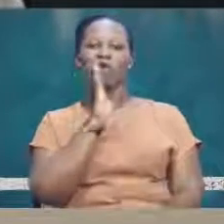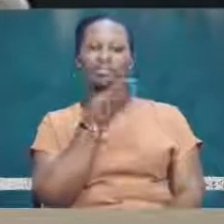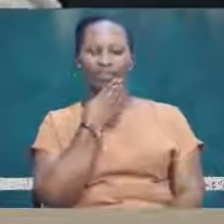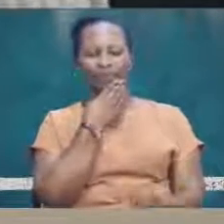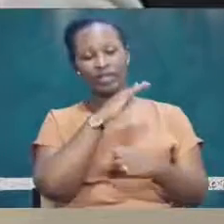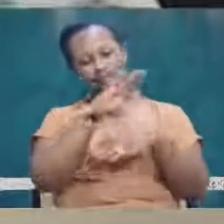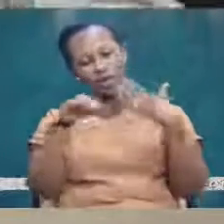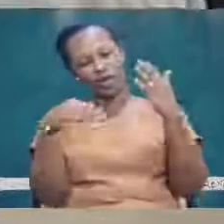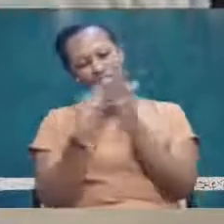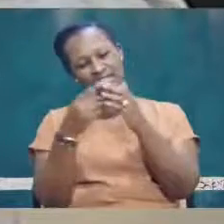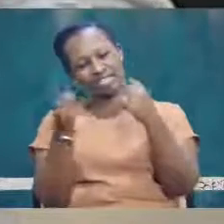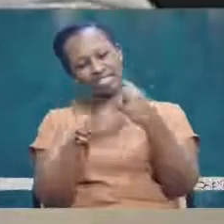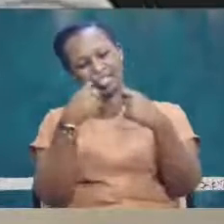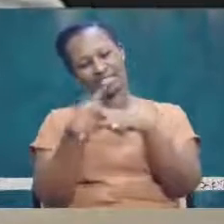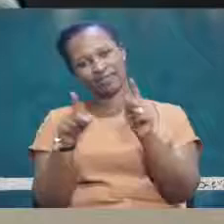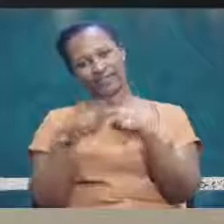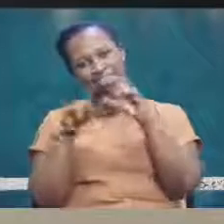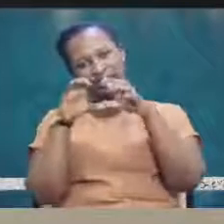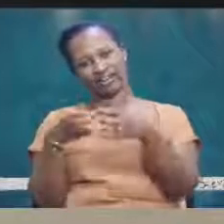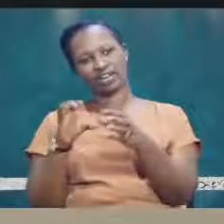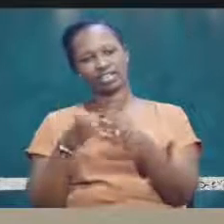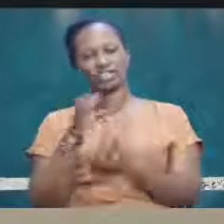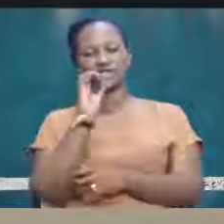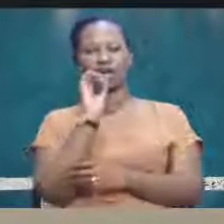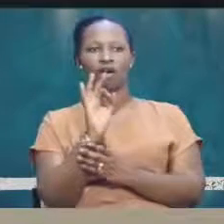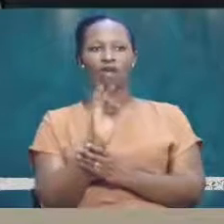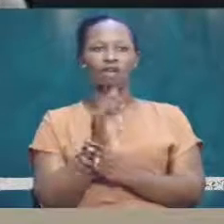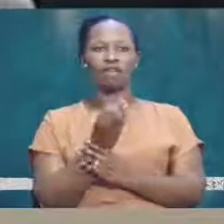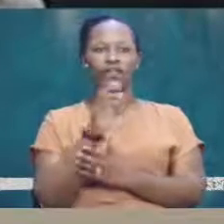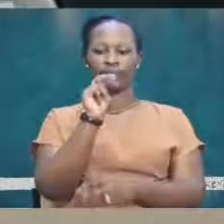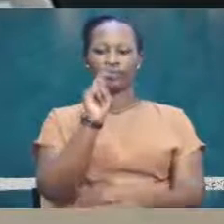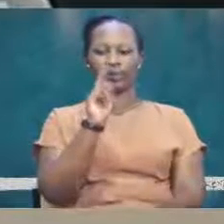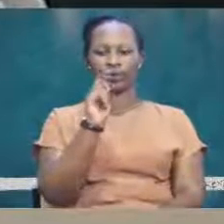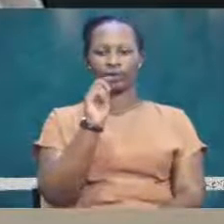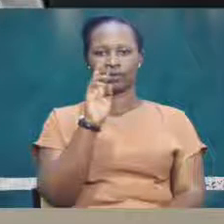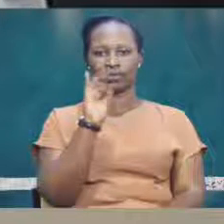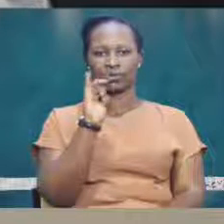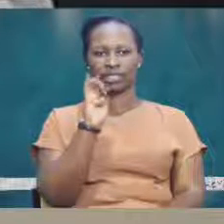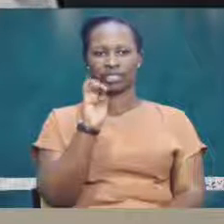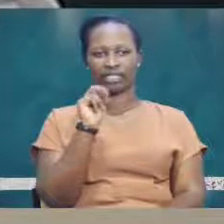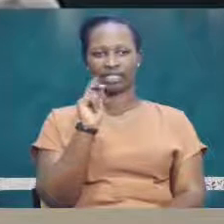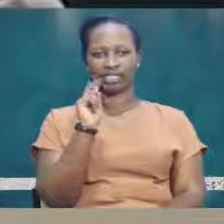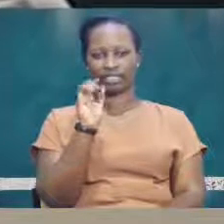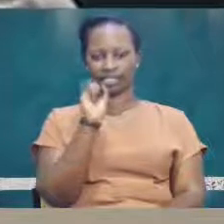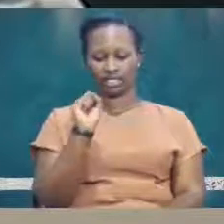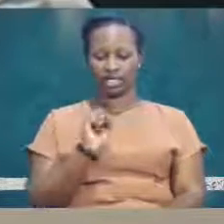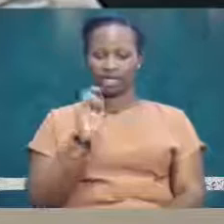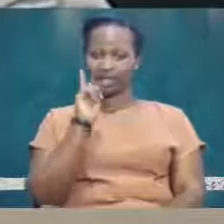are 6 different classes of nutrients that our body needs.